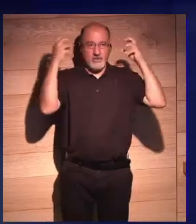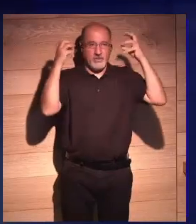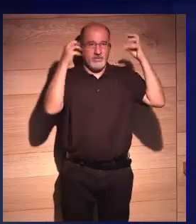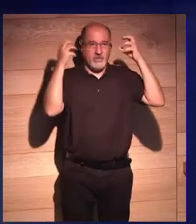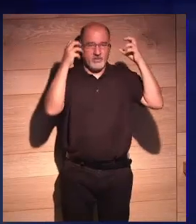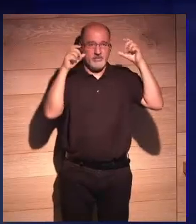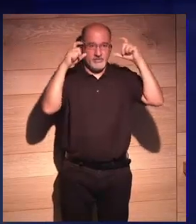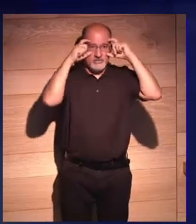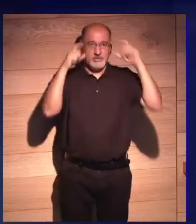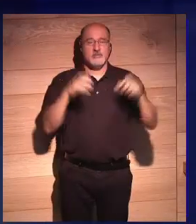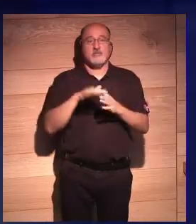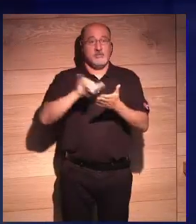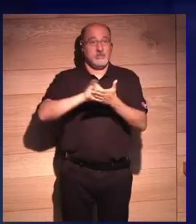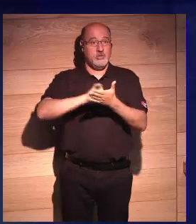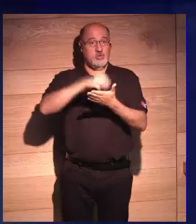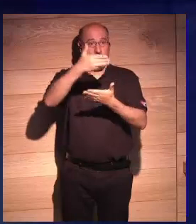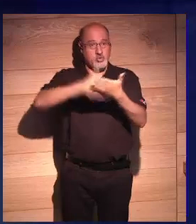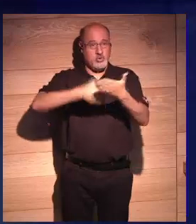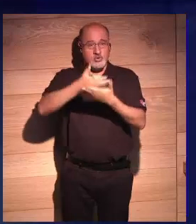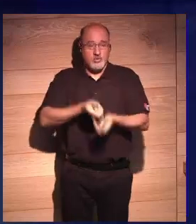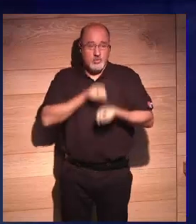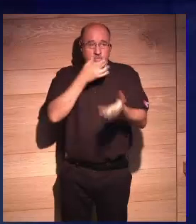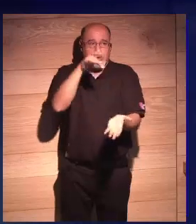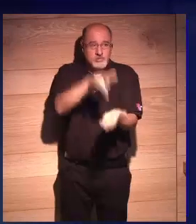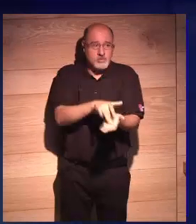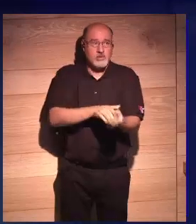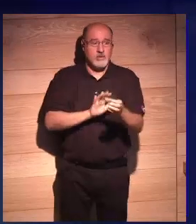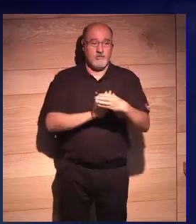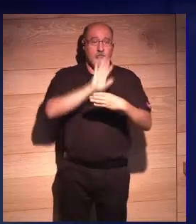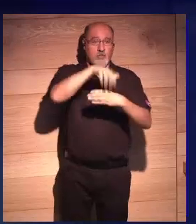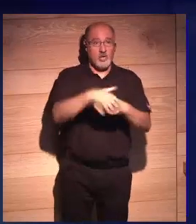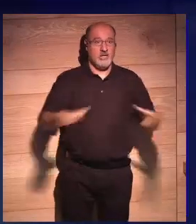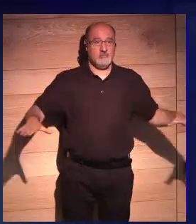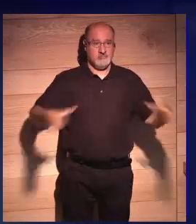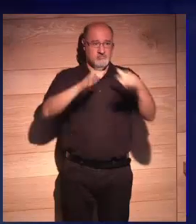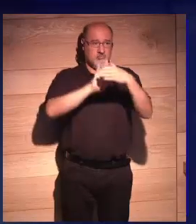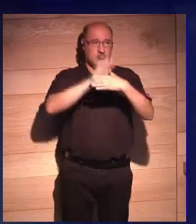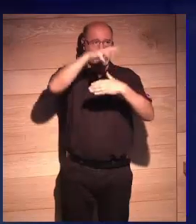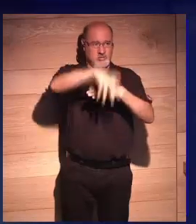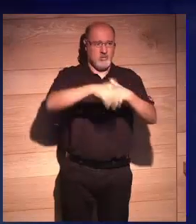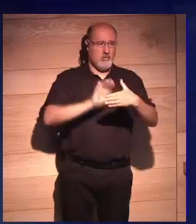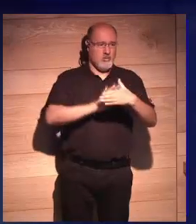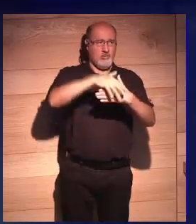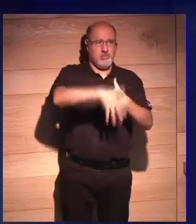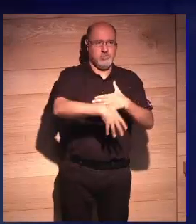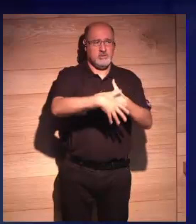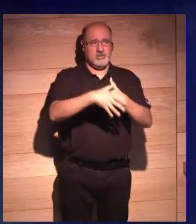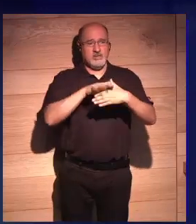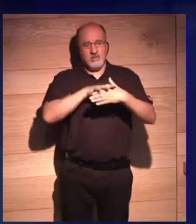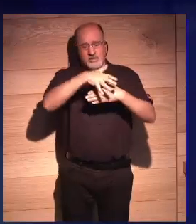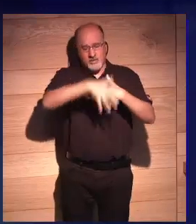propose holograms. There's an experience of the New York Times that tells you about an event, these Vulcan that